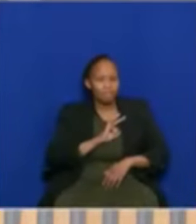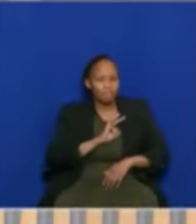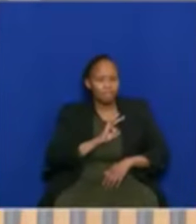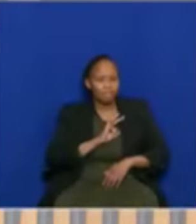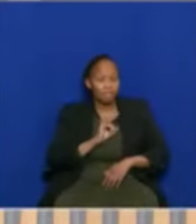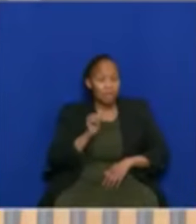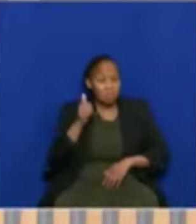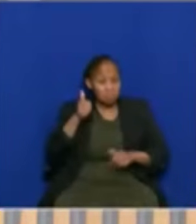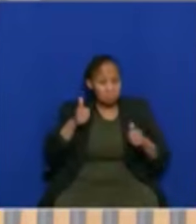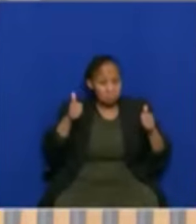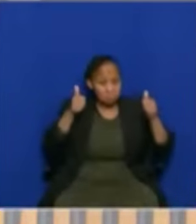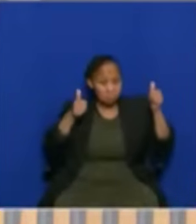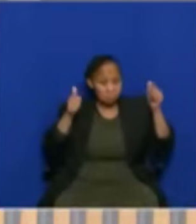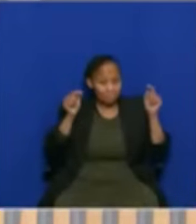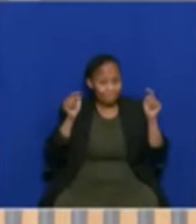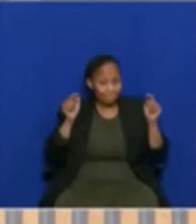quote,